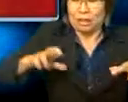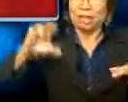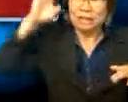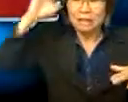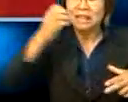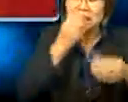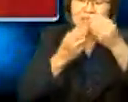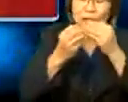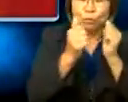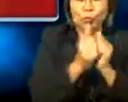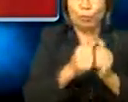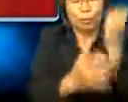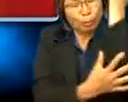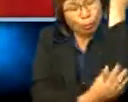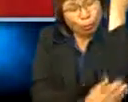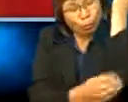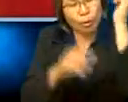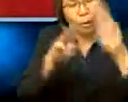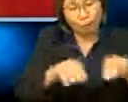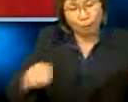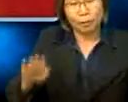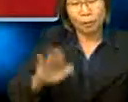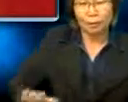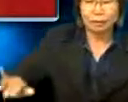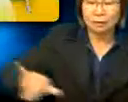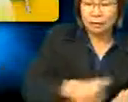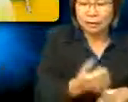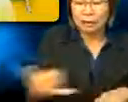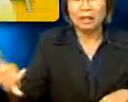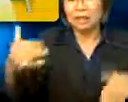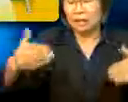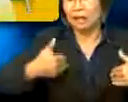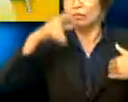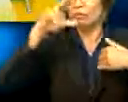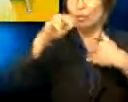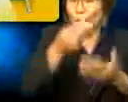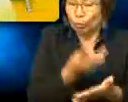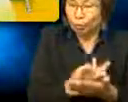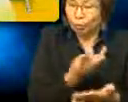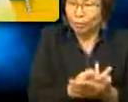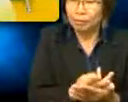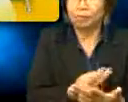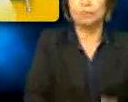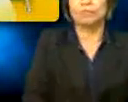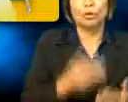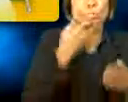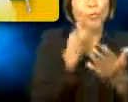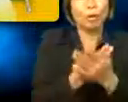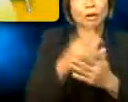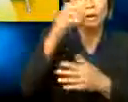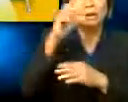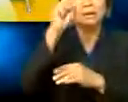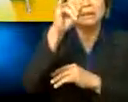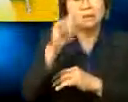poor pupils. They have no money. Well, Siti, those are good